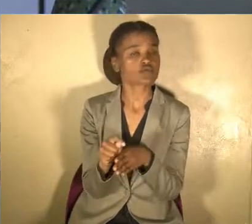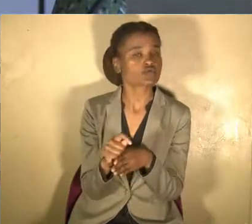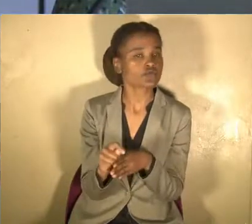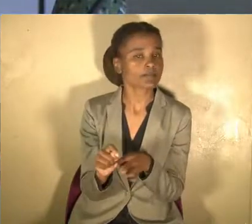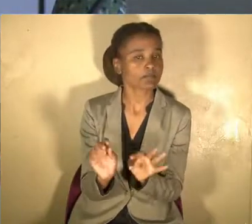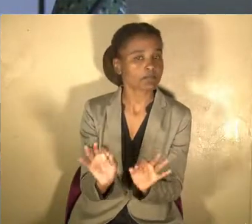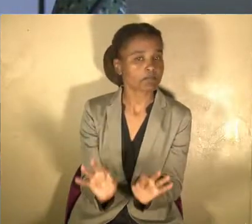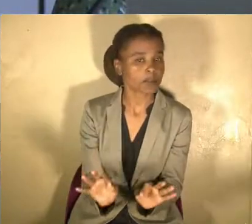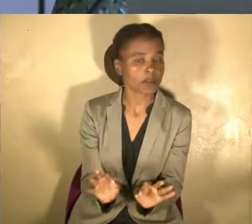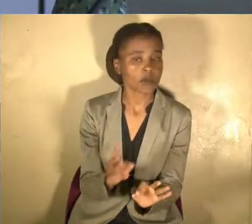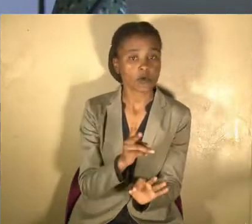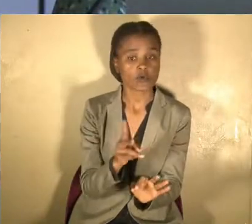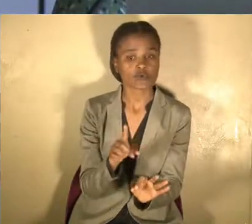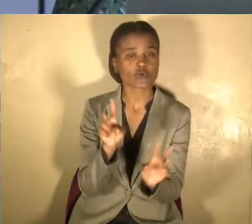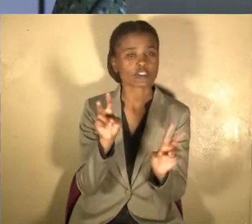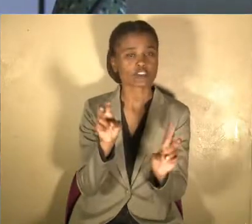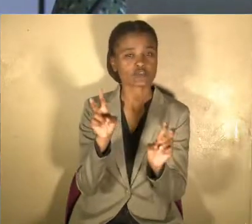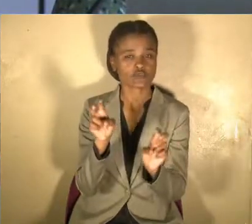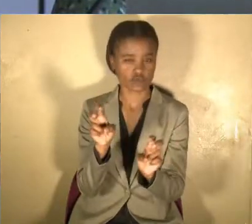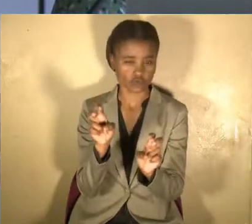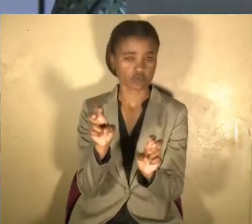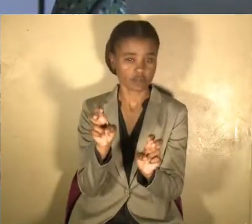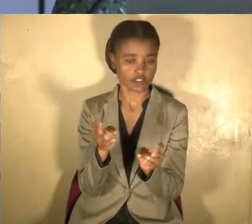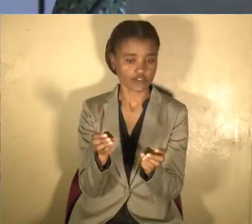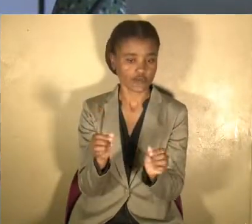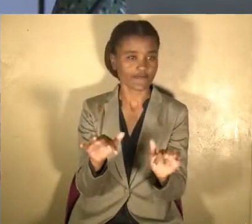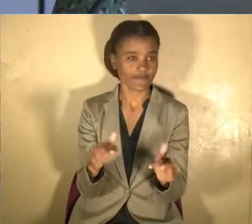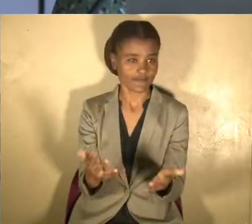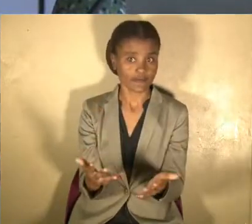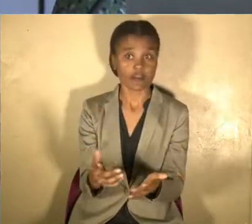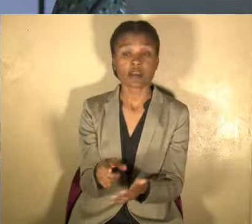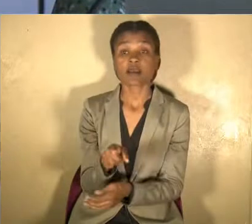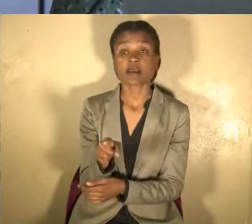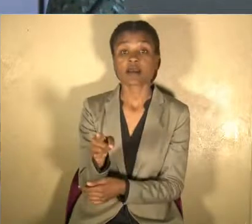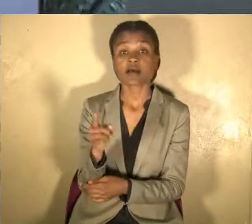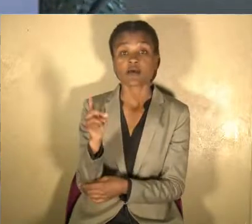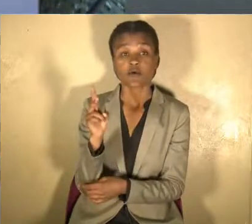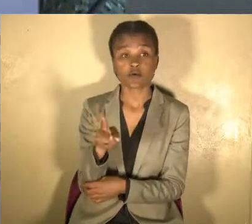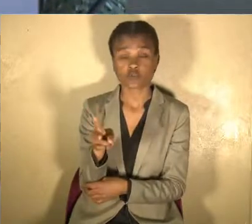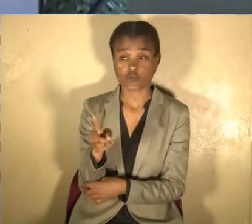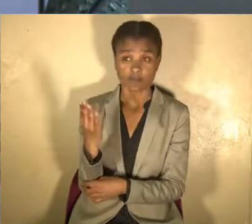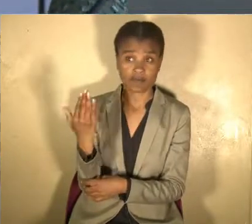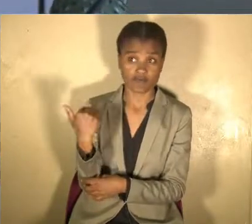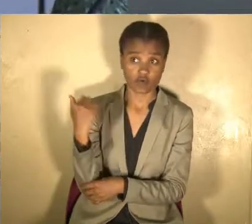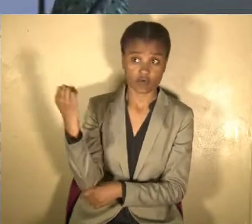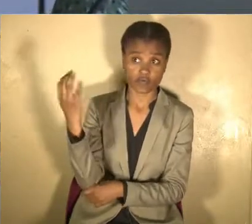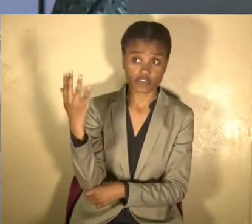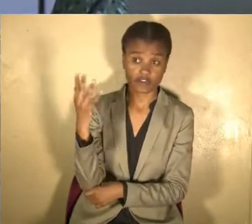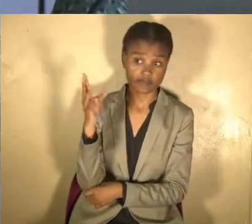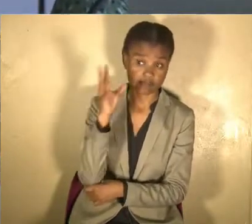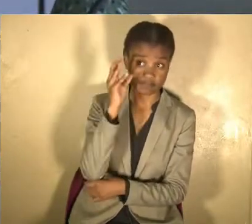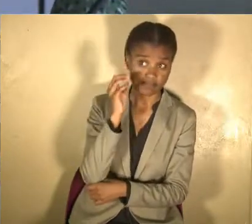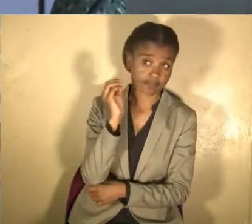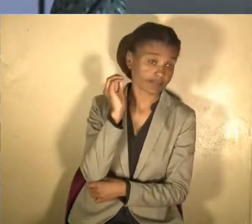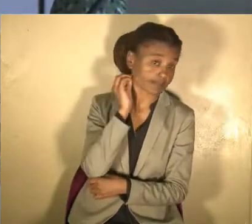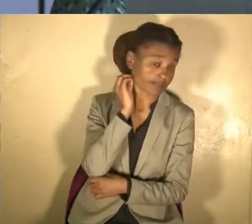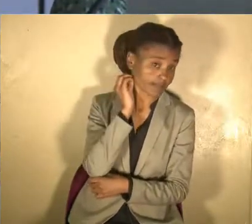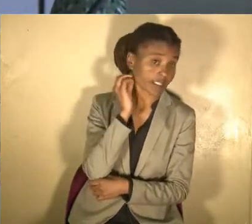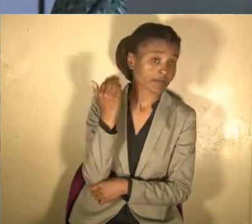deal with matters of this nature. You would have noted in the presentation that it was mentioned that previously the High